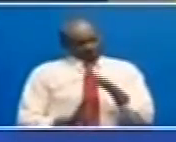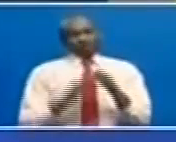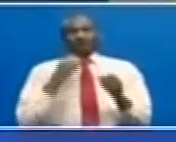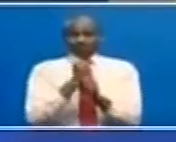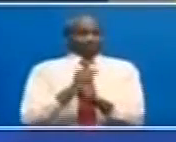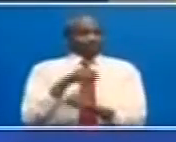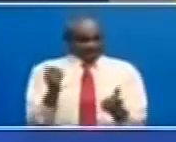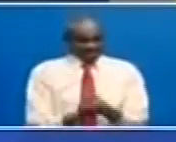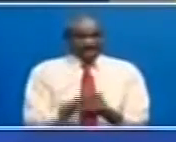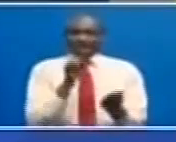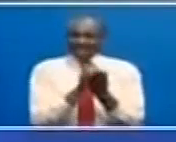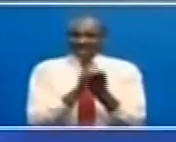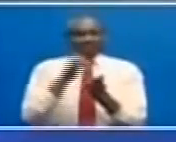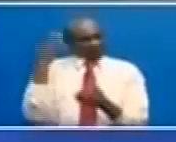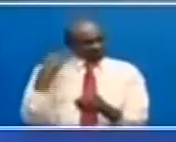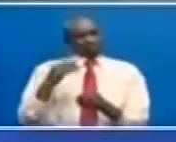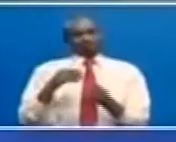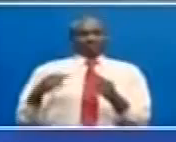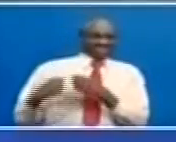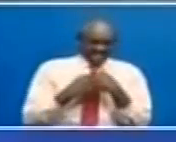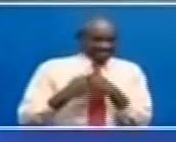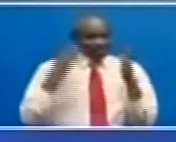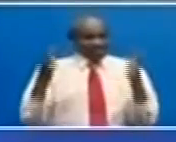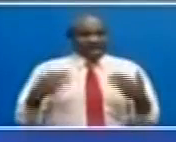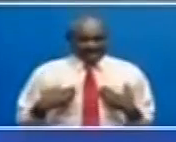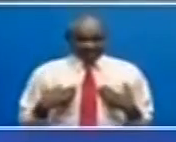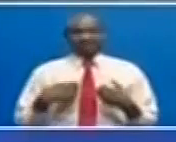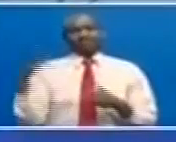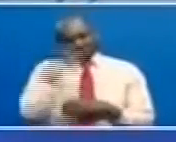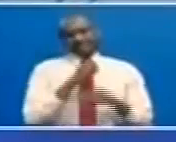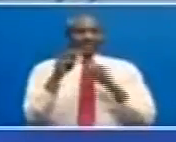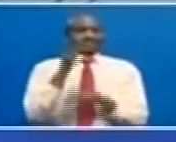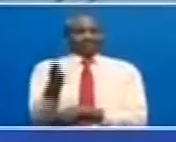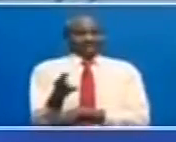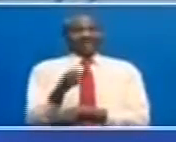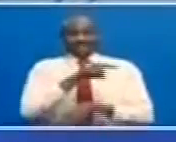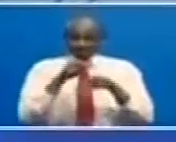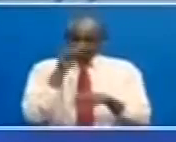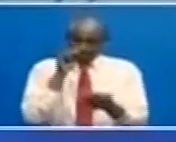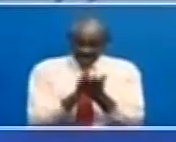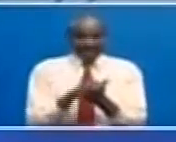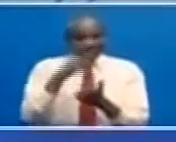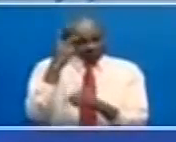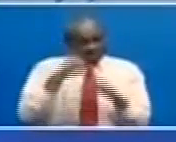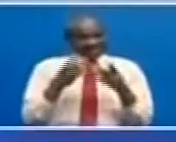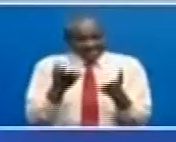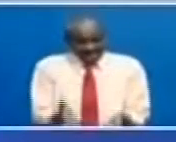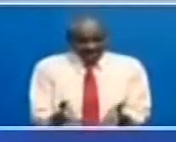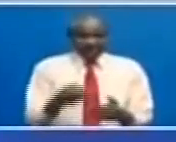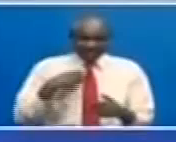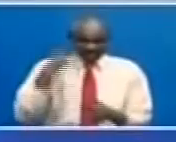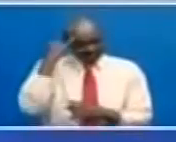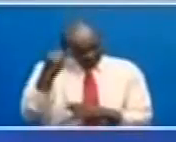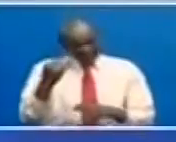banks. The bank has had a rocky past, which was riddled with mismanagement. National Bank has, over the past 2 years,